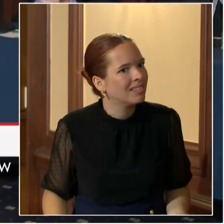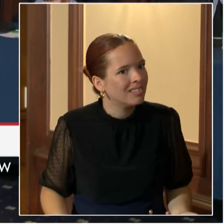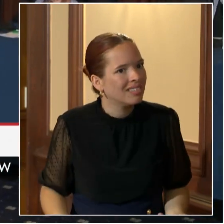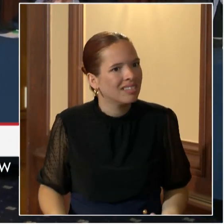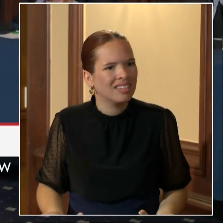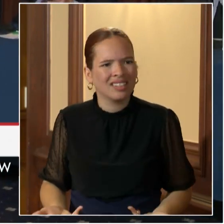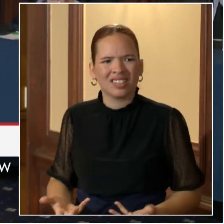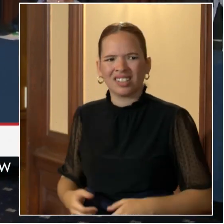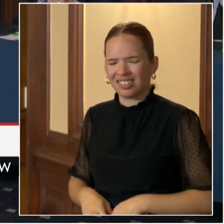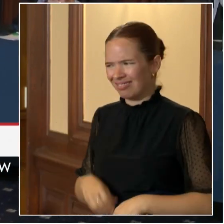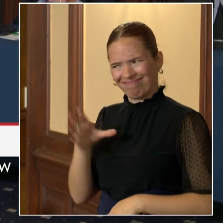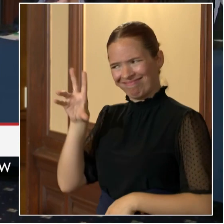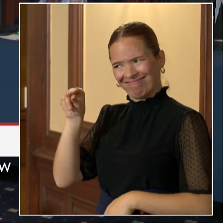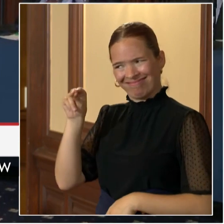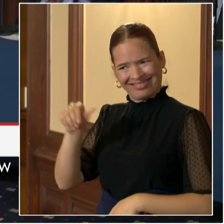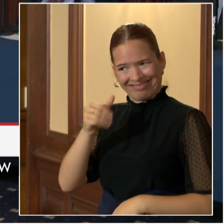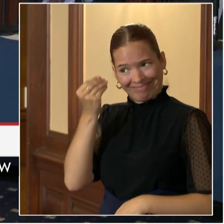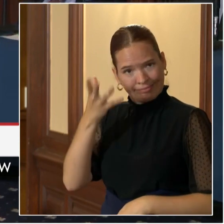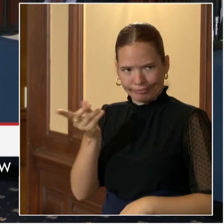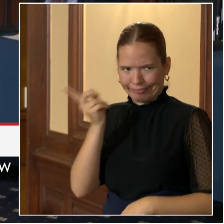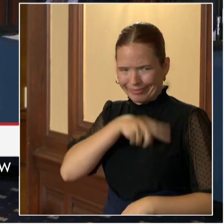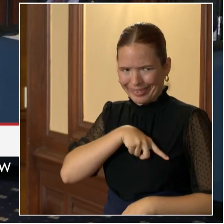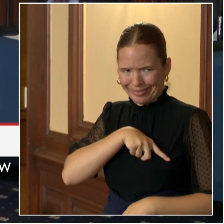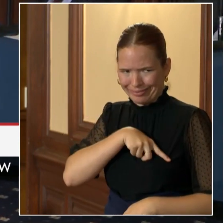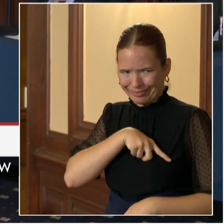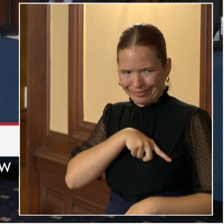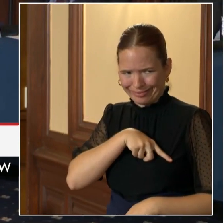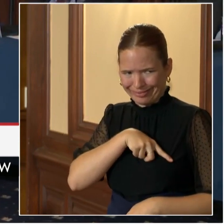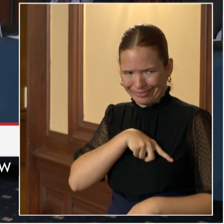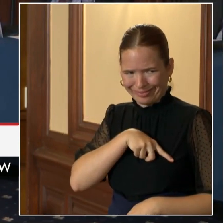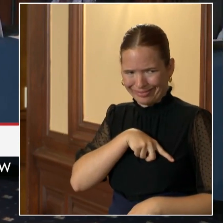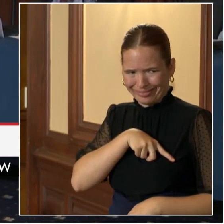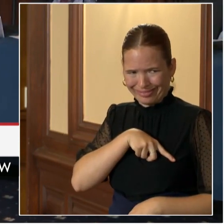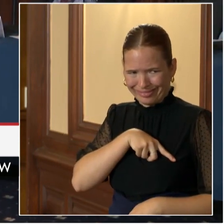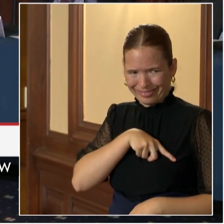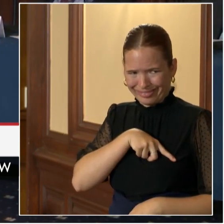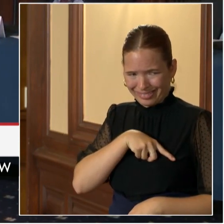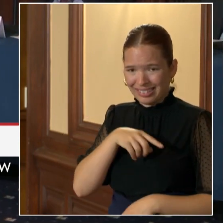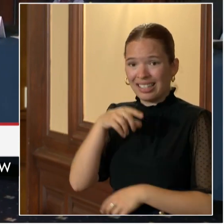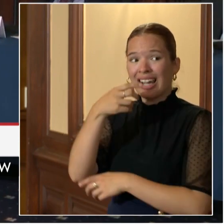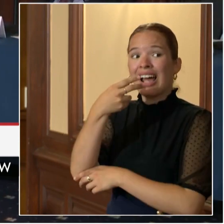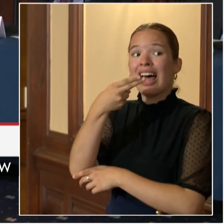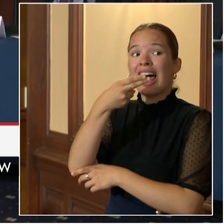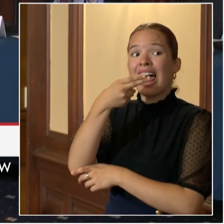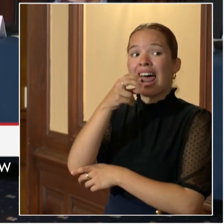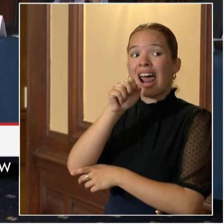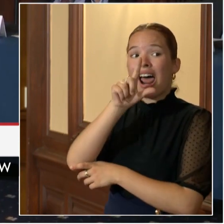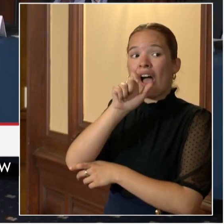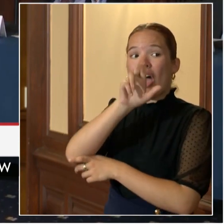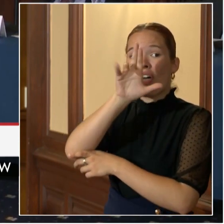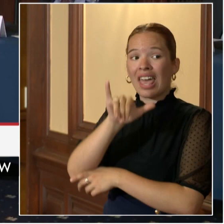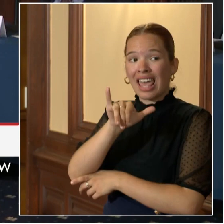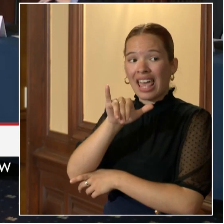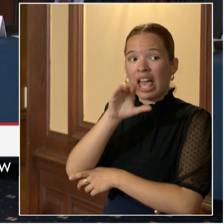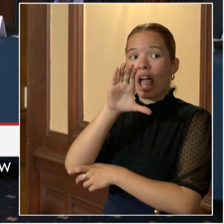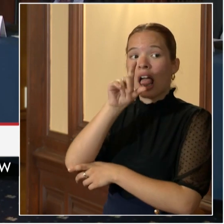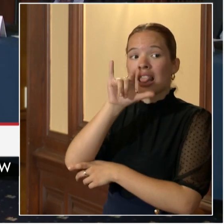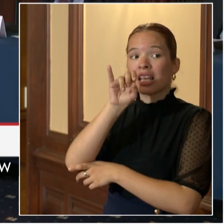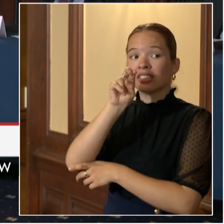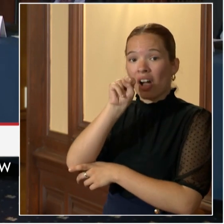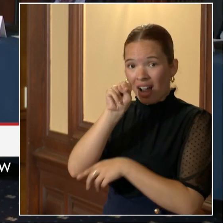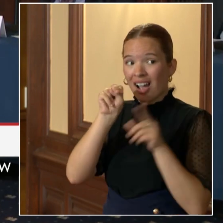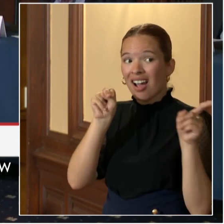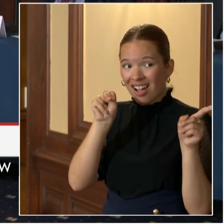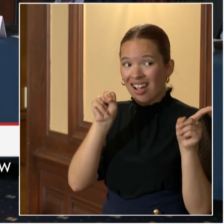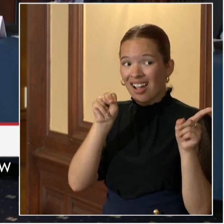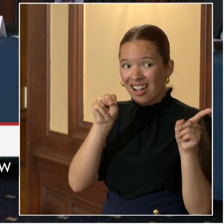Hillary Clinton was not the first. Okay, And I stand look, corrected. I don't want to argue with you I'm in not going to public. argue with you because well, I have appreciate- allowed you to speak.